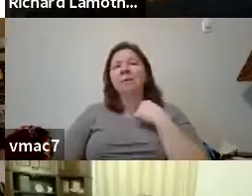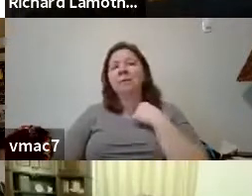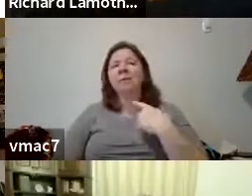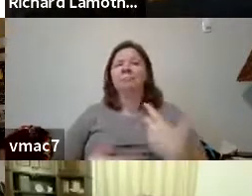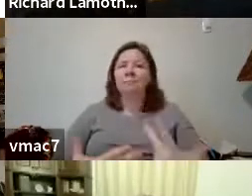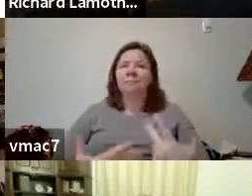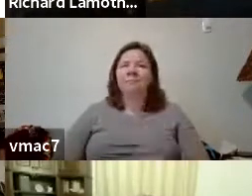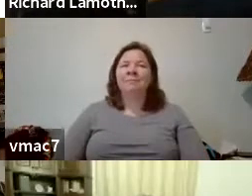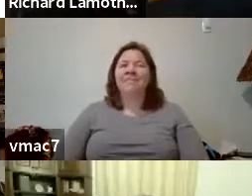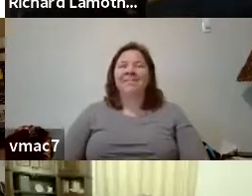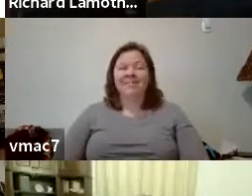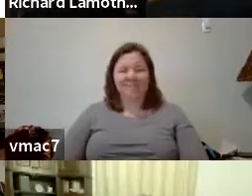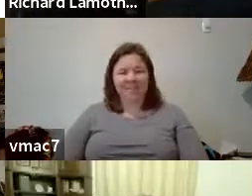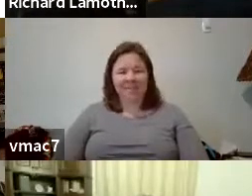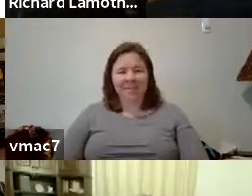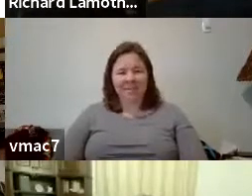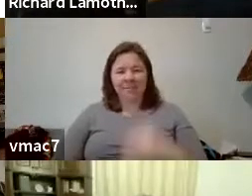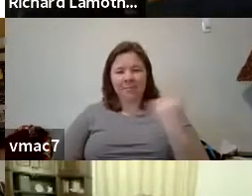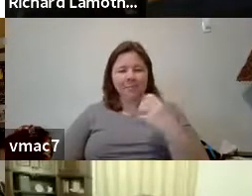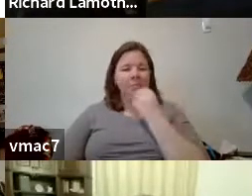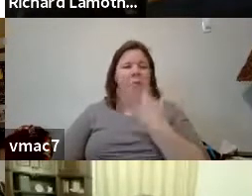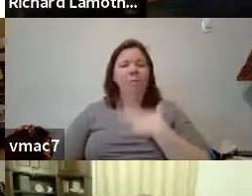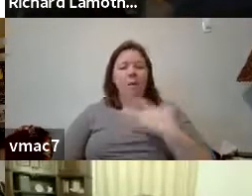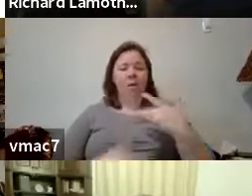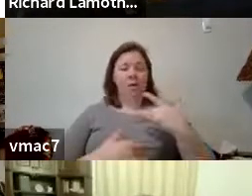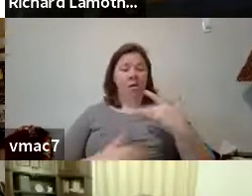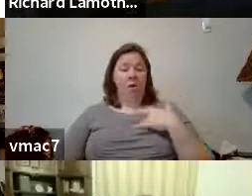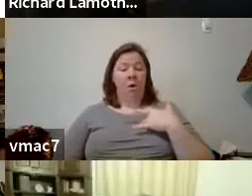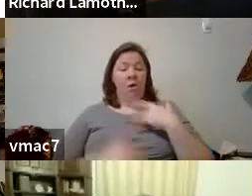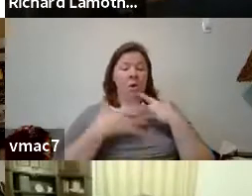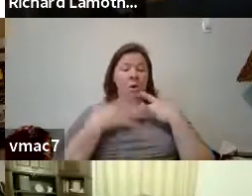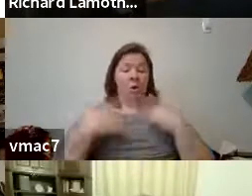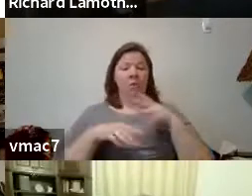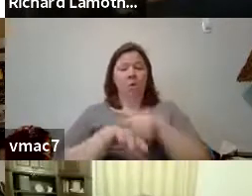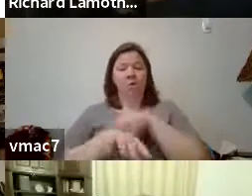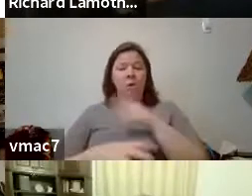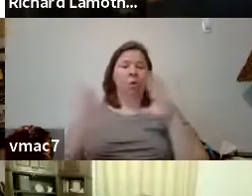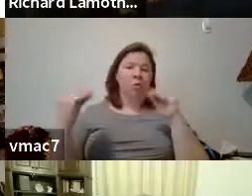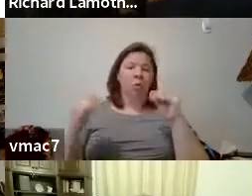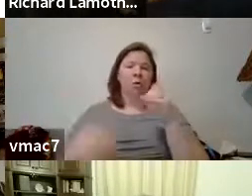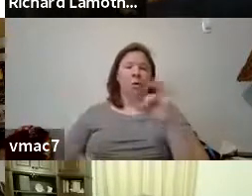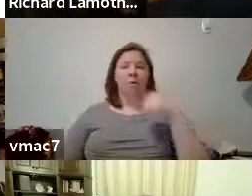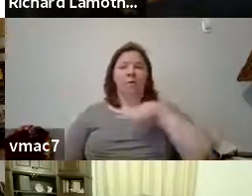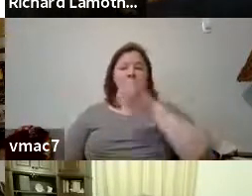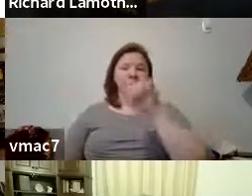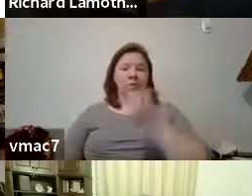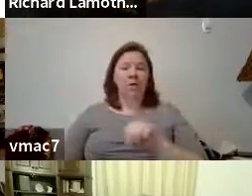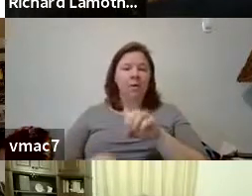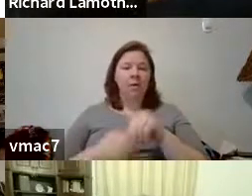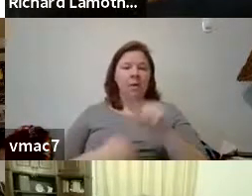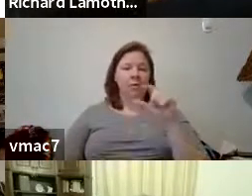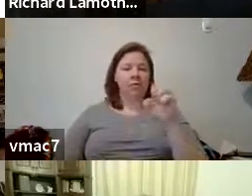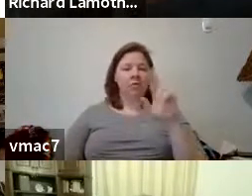So it always warms my heart when somebody appreciates the slow talk of us Southerners down here in